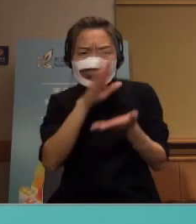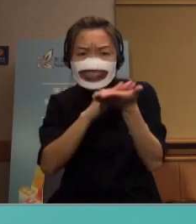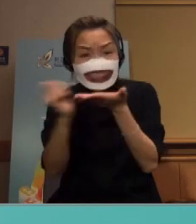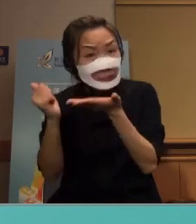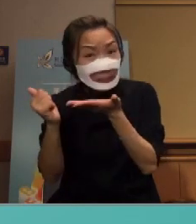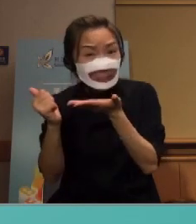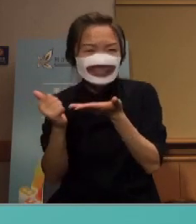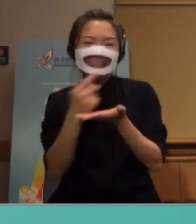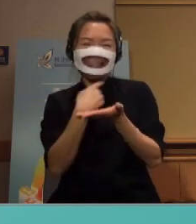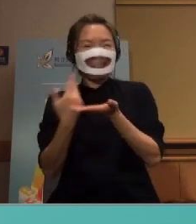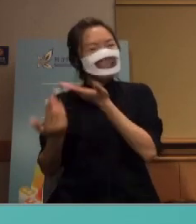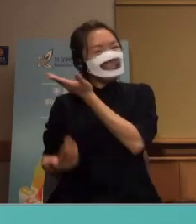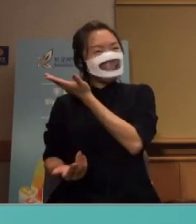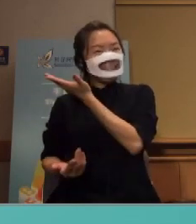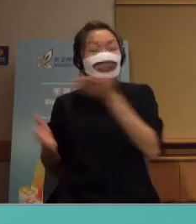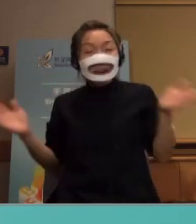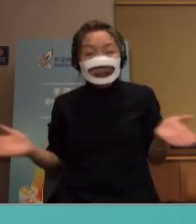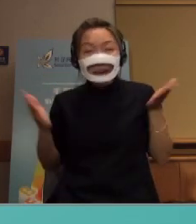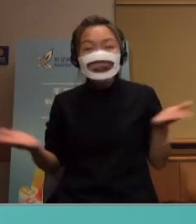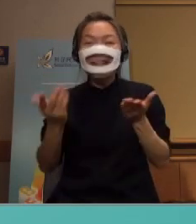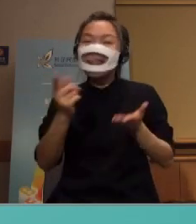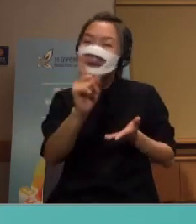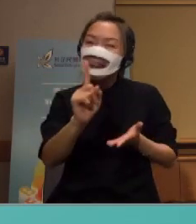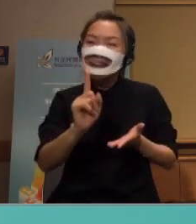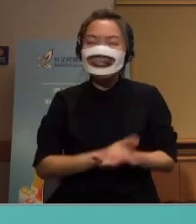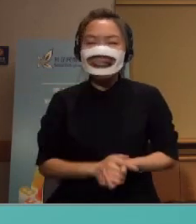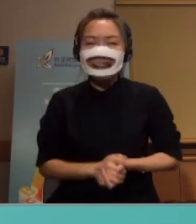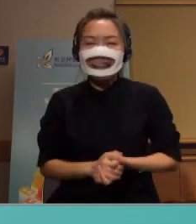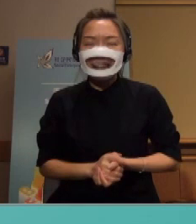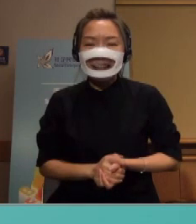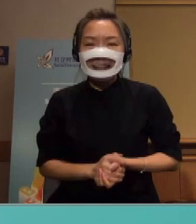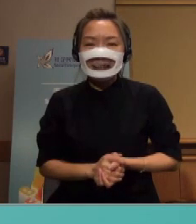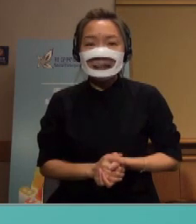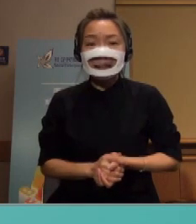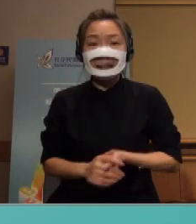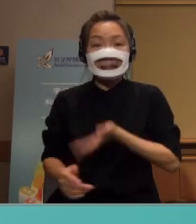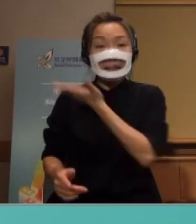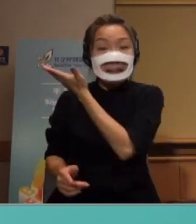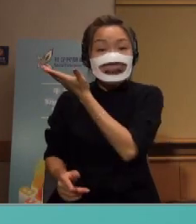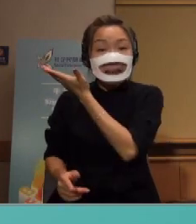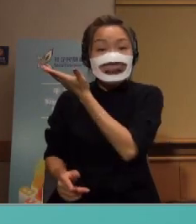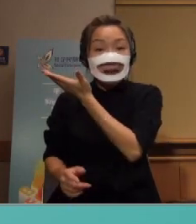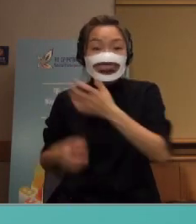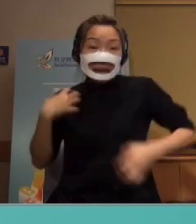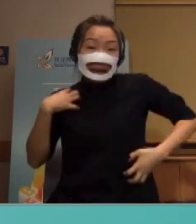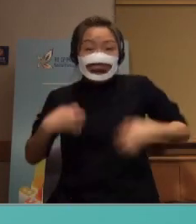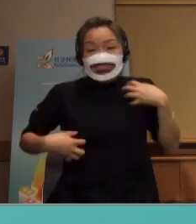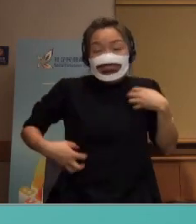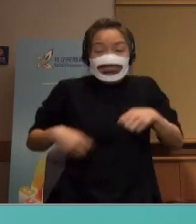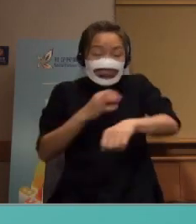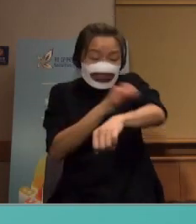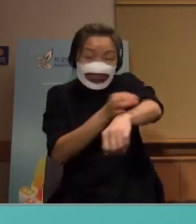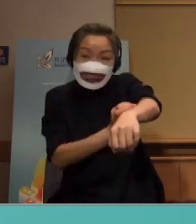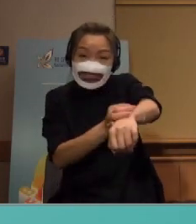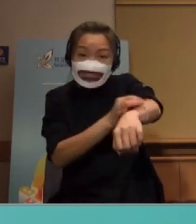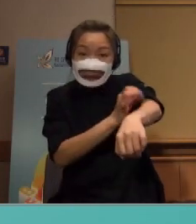to promote. It's a monkeypox. So in everyone's monkeypox is a very horrible disease, right? But